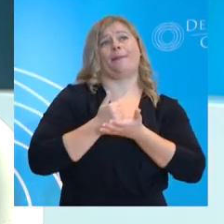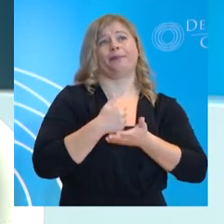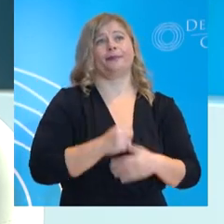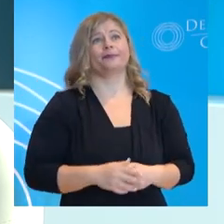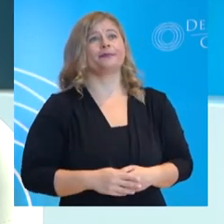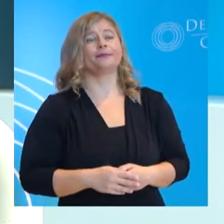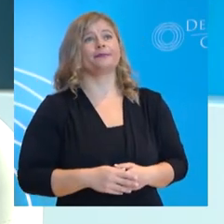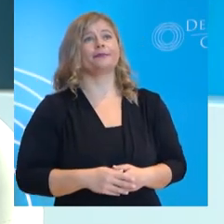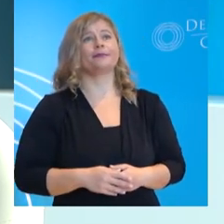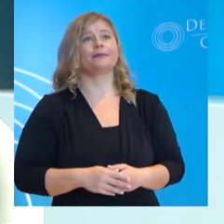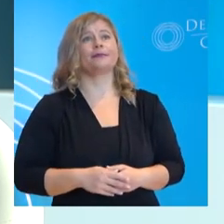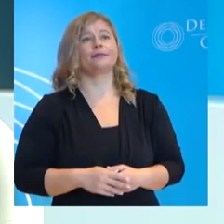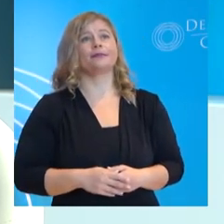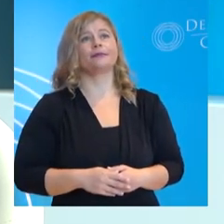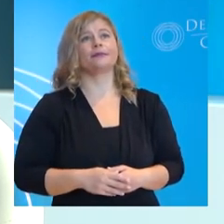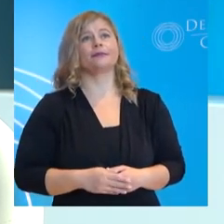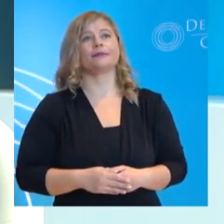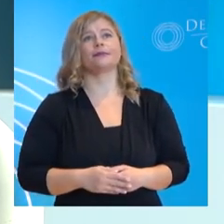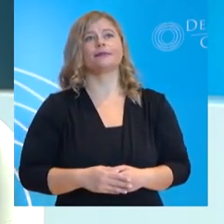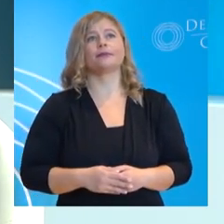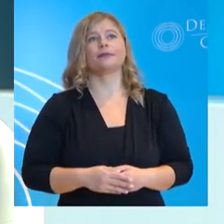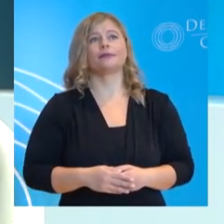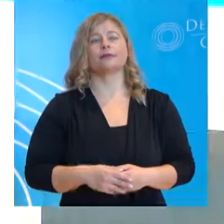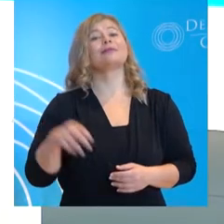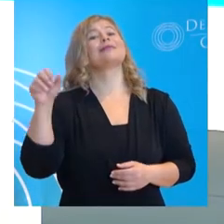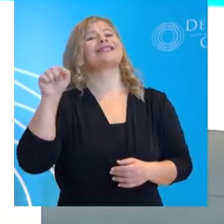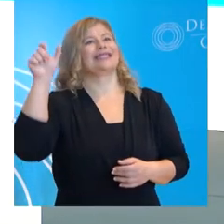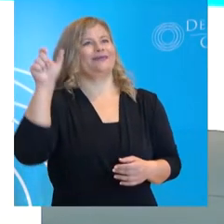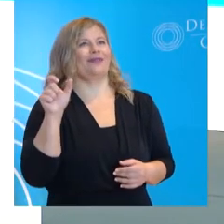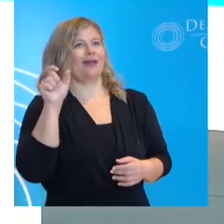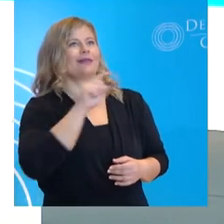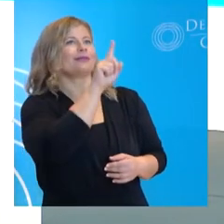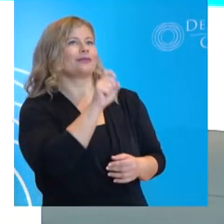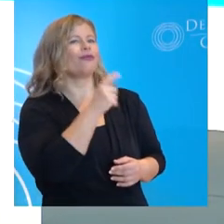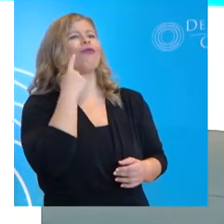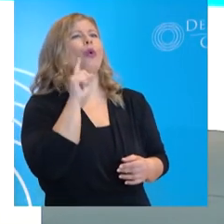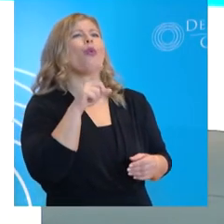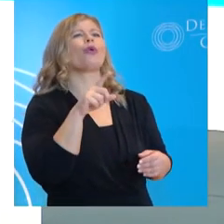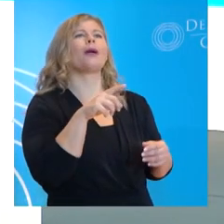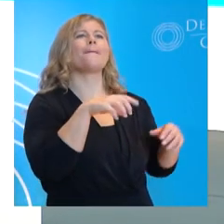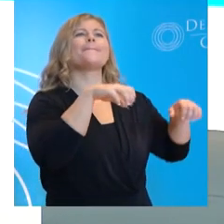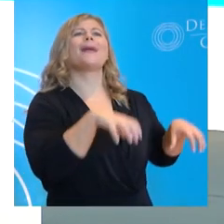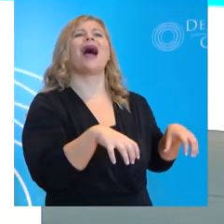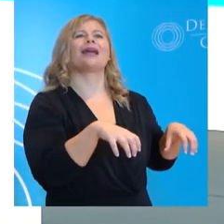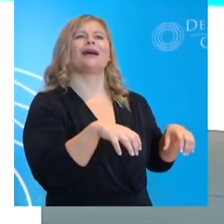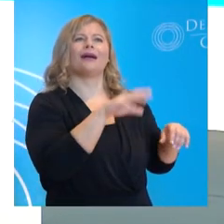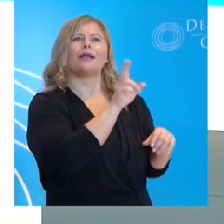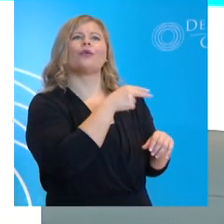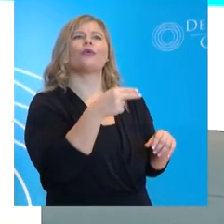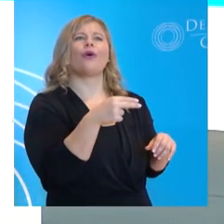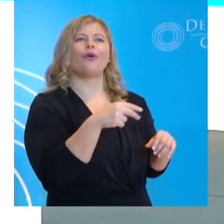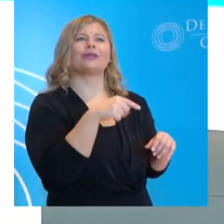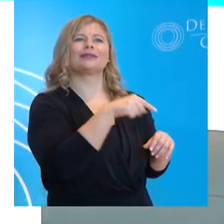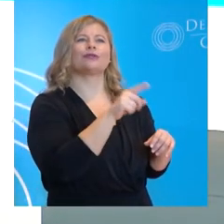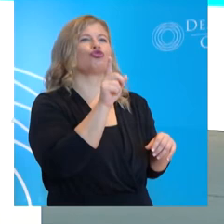single market's not finished. The banking union is not finished. Yeah. It's like a building where the foundations are there,